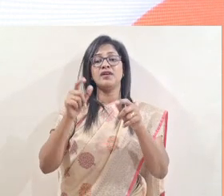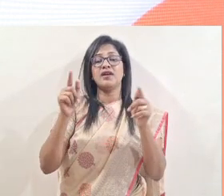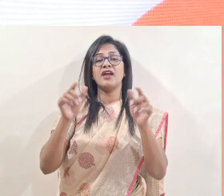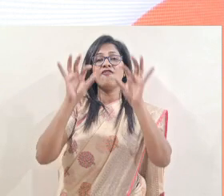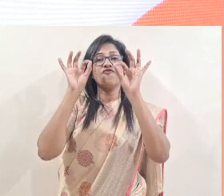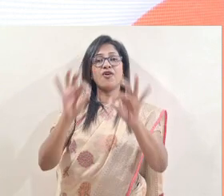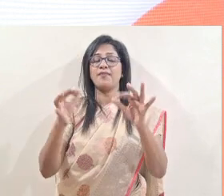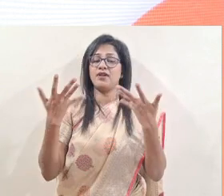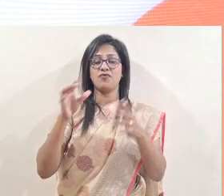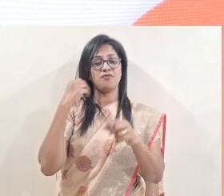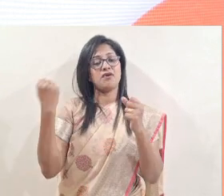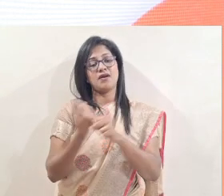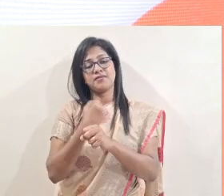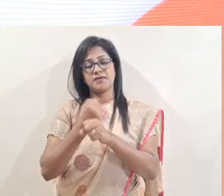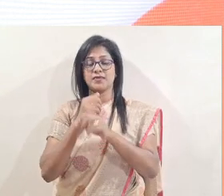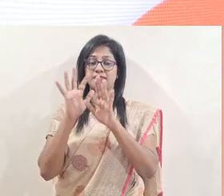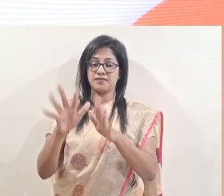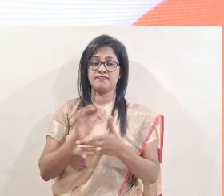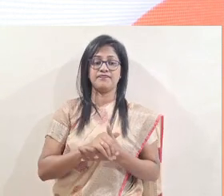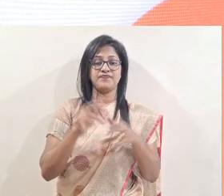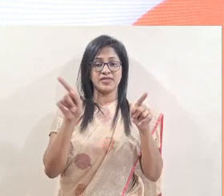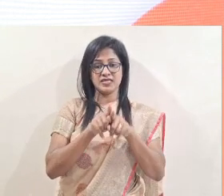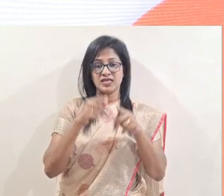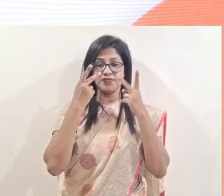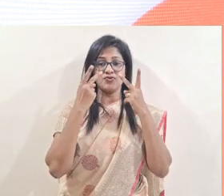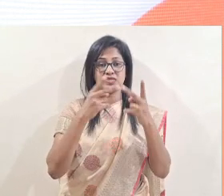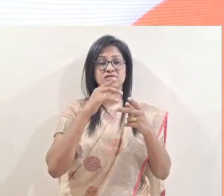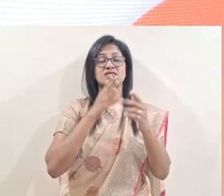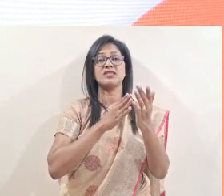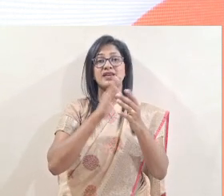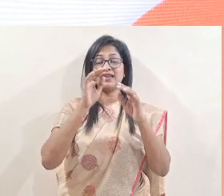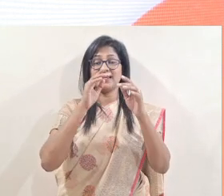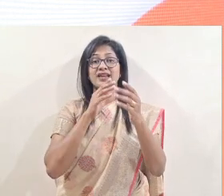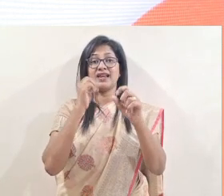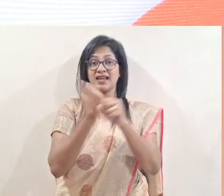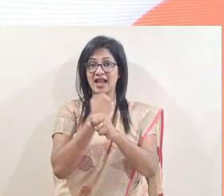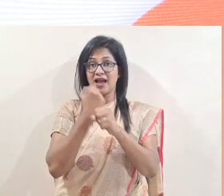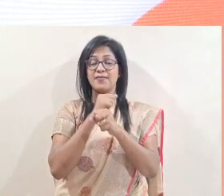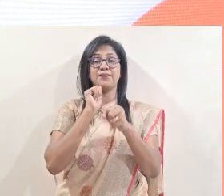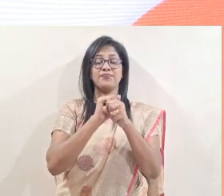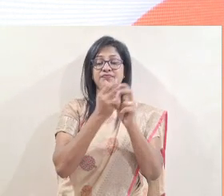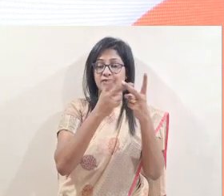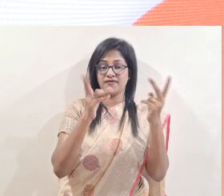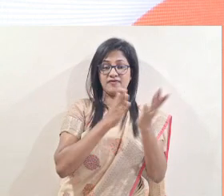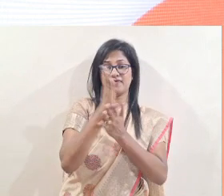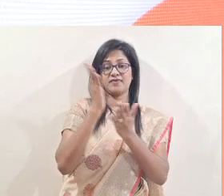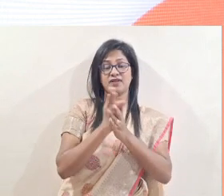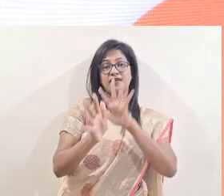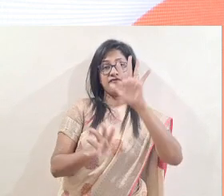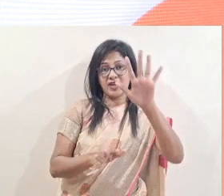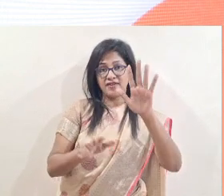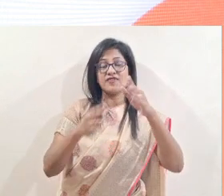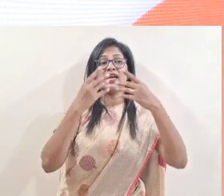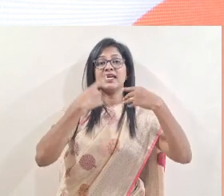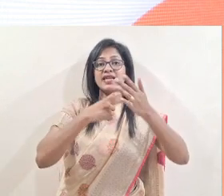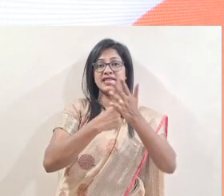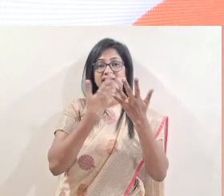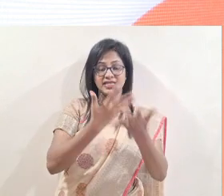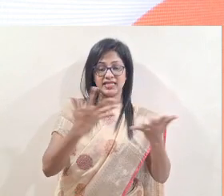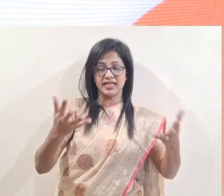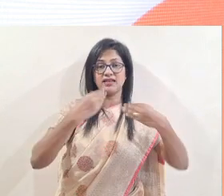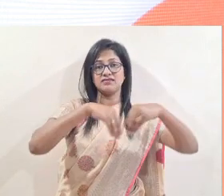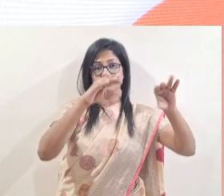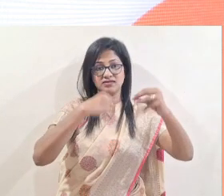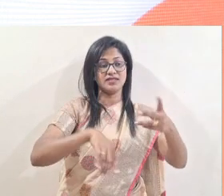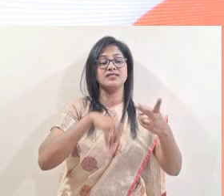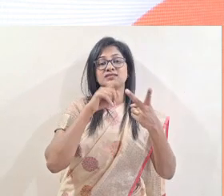see that we have divided the type of activities into 5 broad categories. Most of the shops are retail, second are the services,